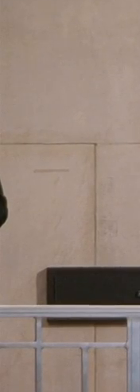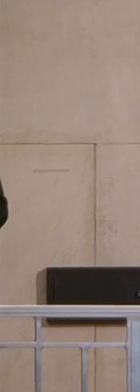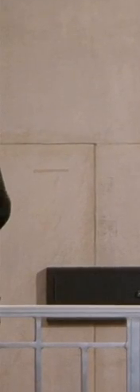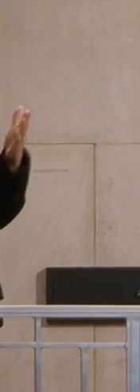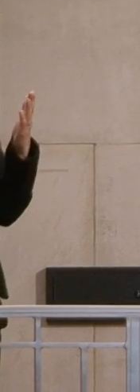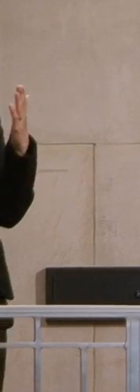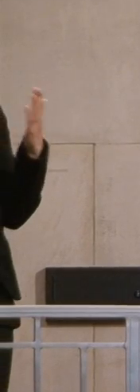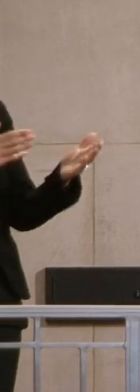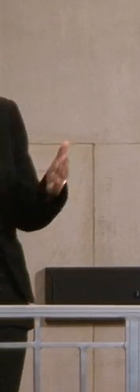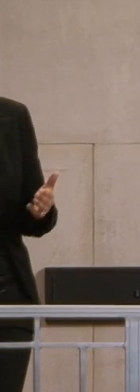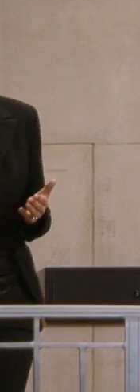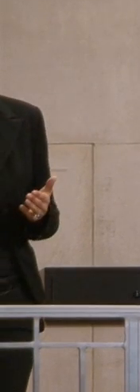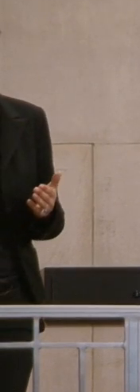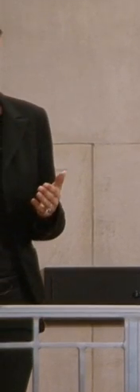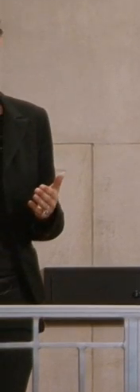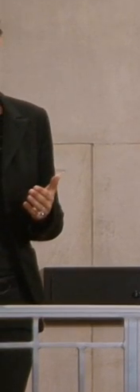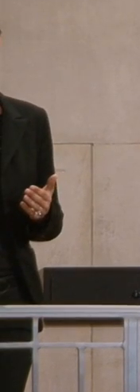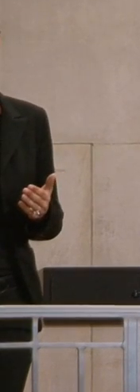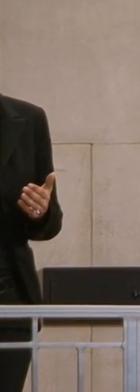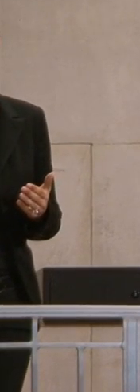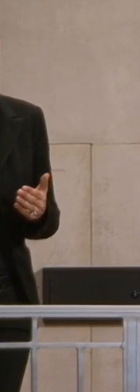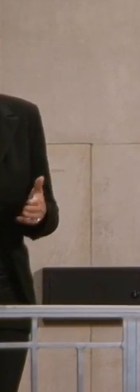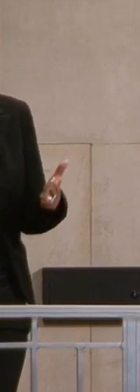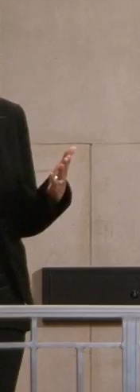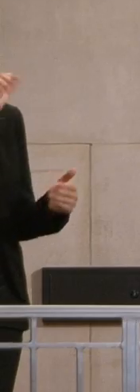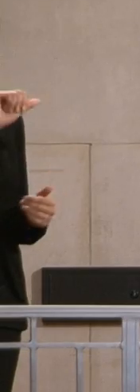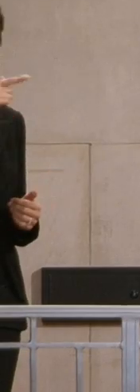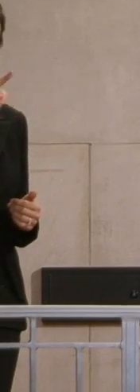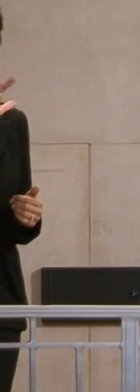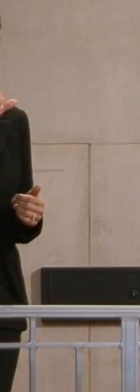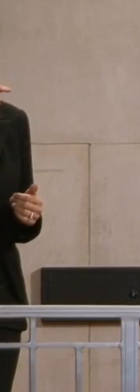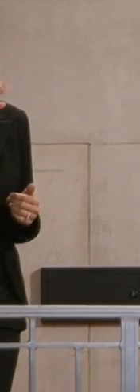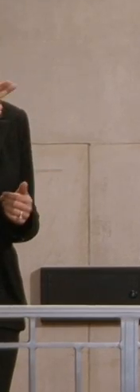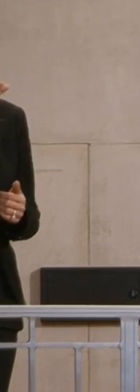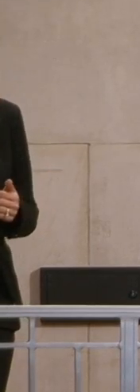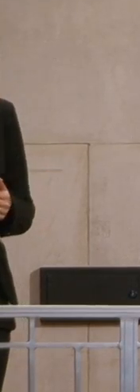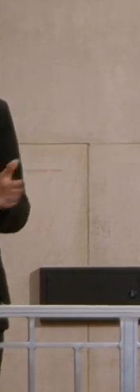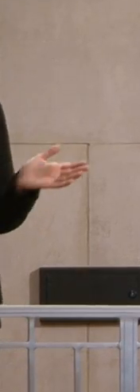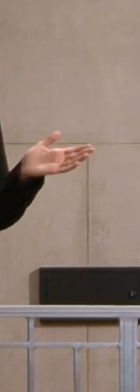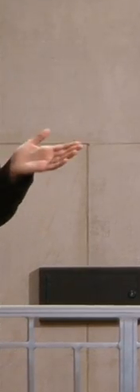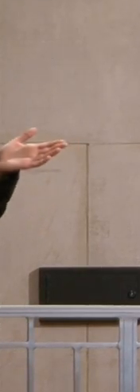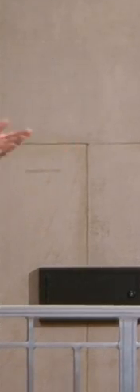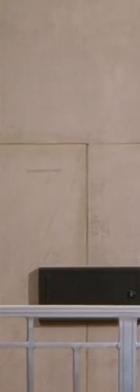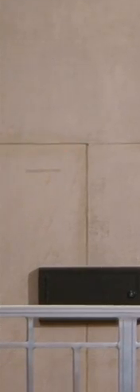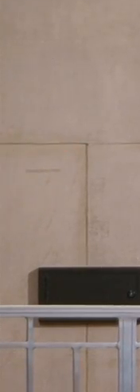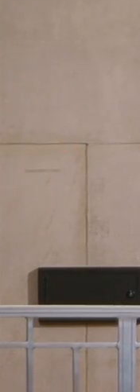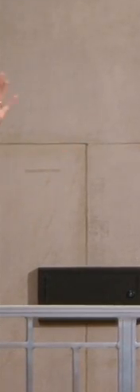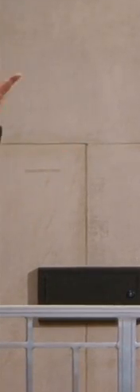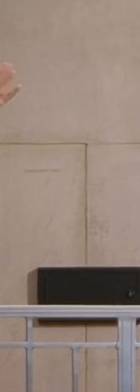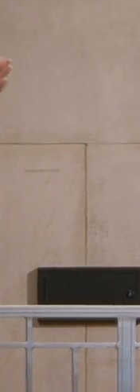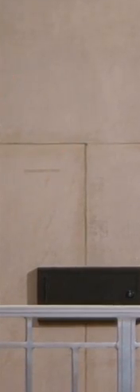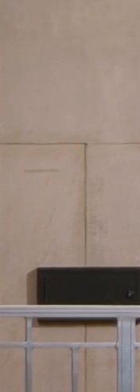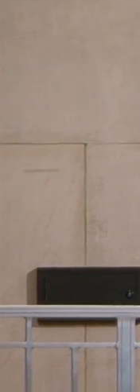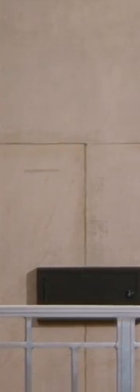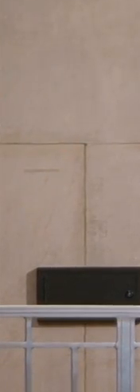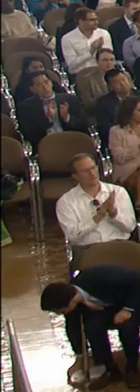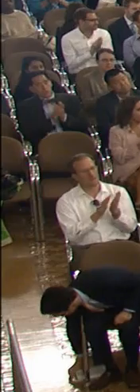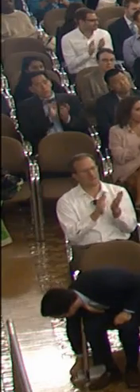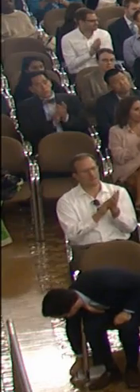Thank you, Mr. Minter, and thank you, Attorney General Lynch, for these remarks. Let's give them both one more round of applause, so thank you.